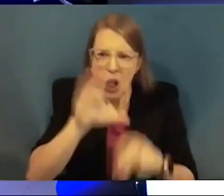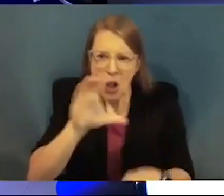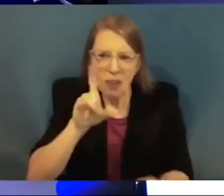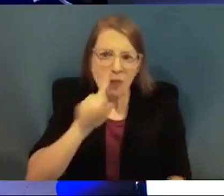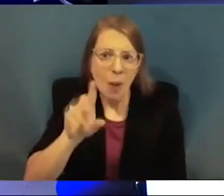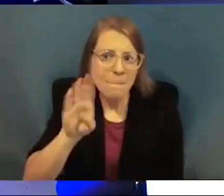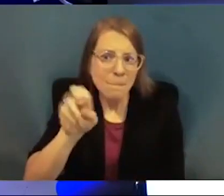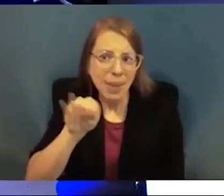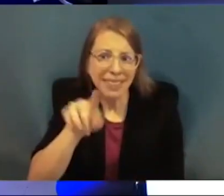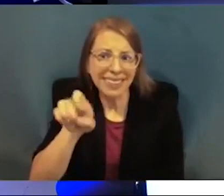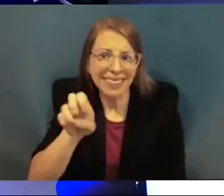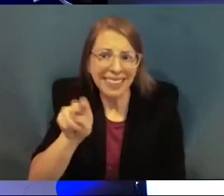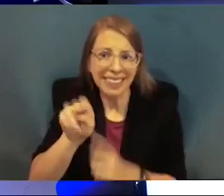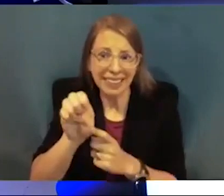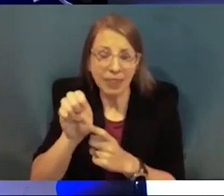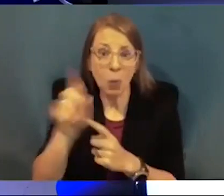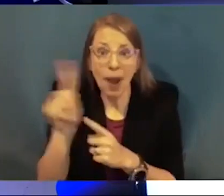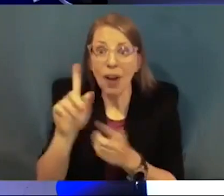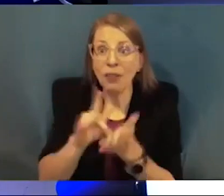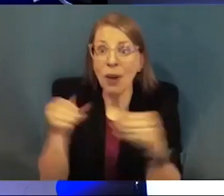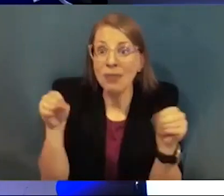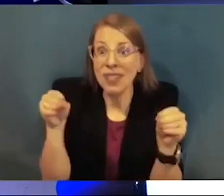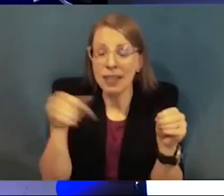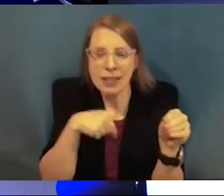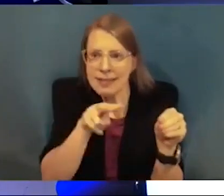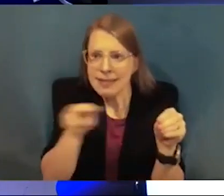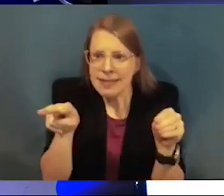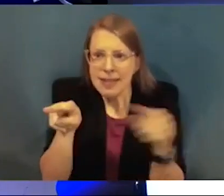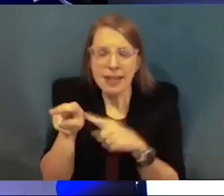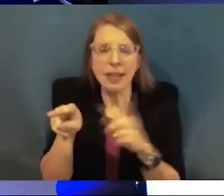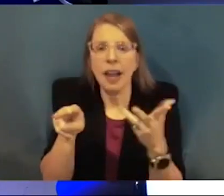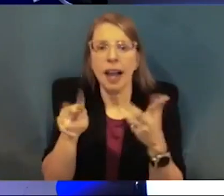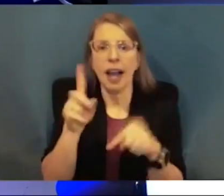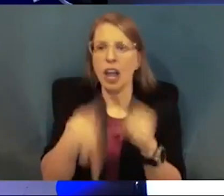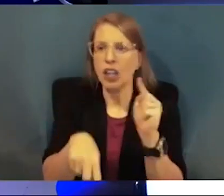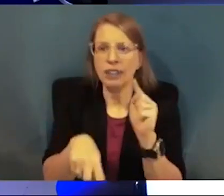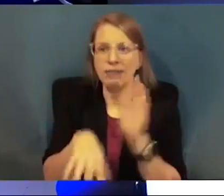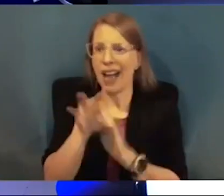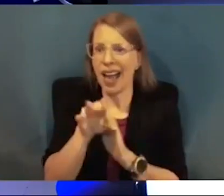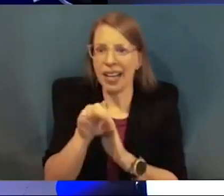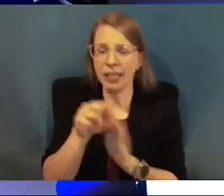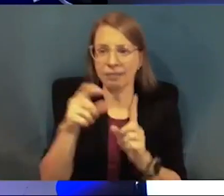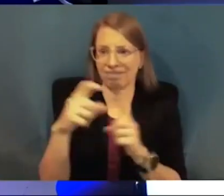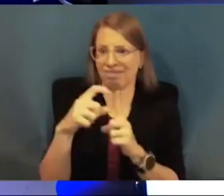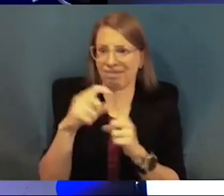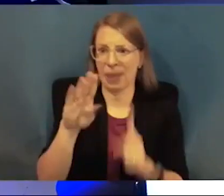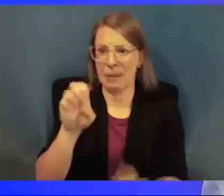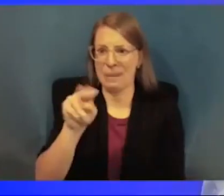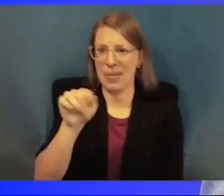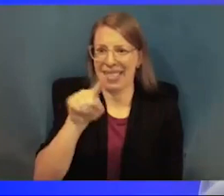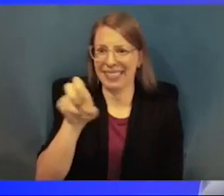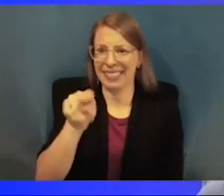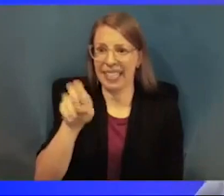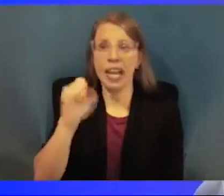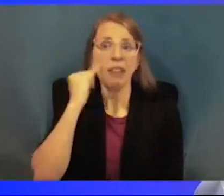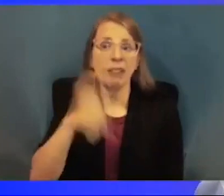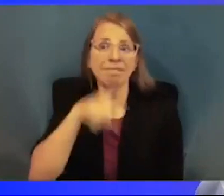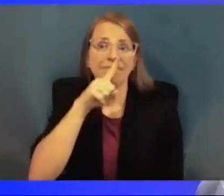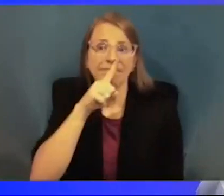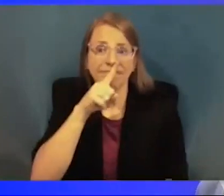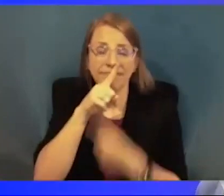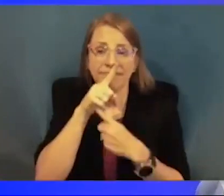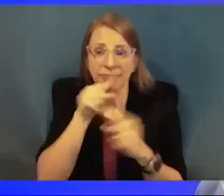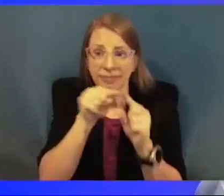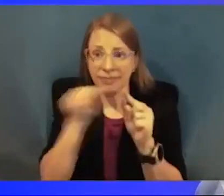I grabbed 3 of them. If it doesn't say benzene on there, is it a safe to go ahead and purchase? So that's a great question.